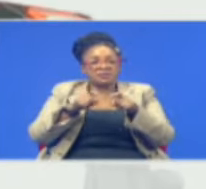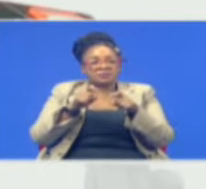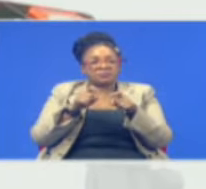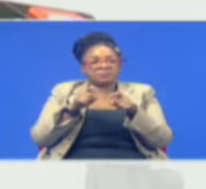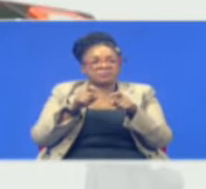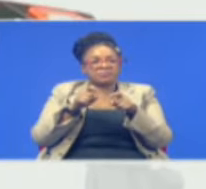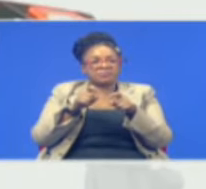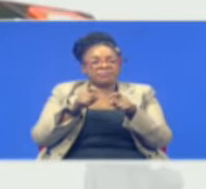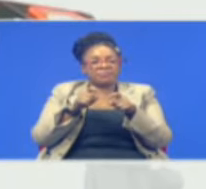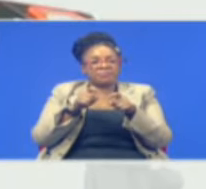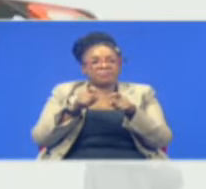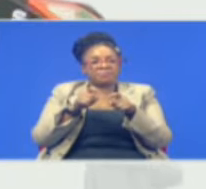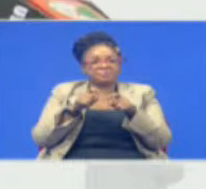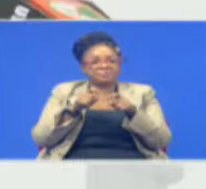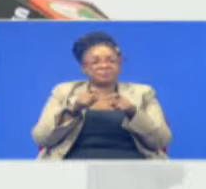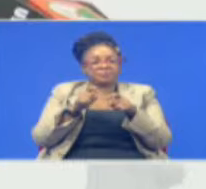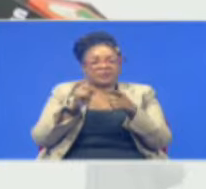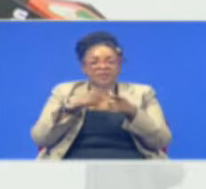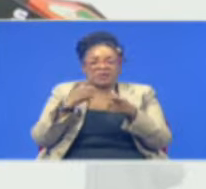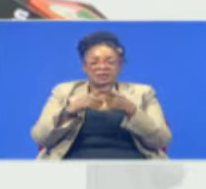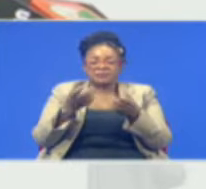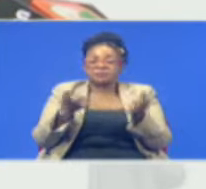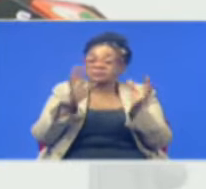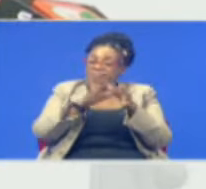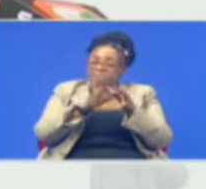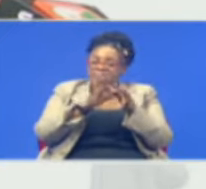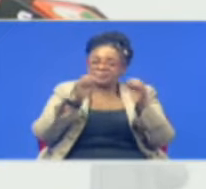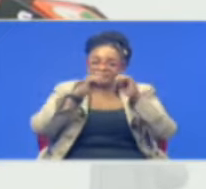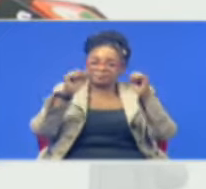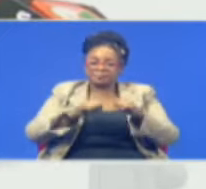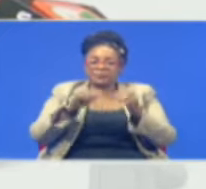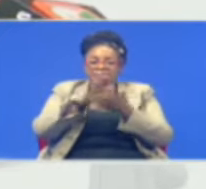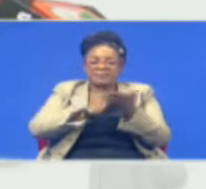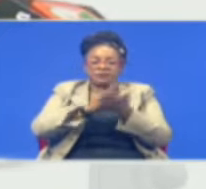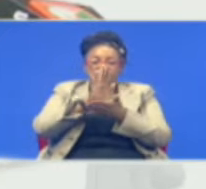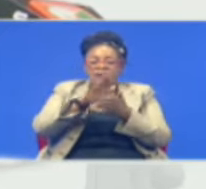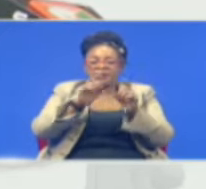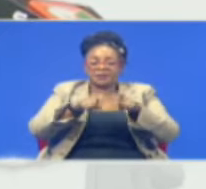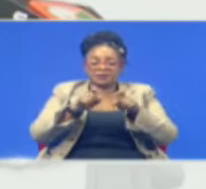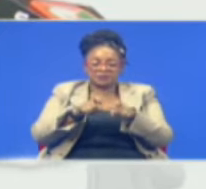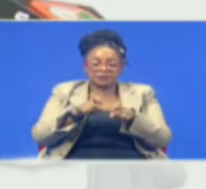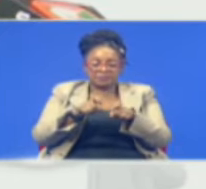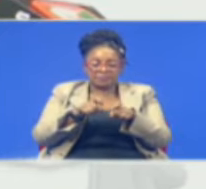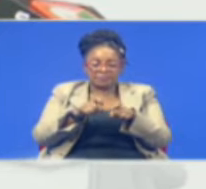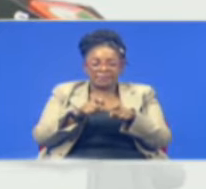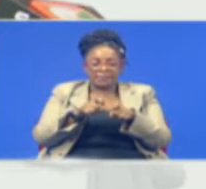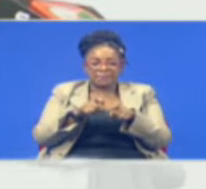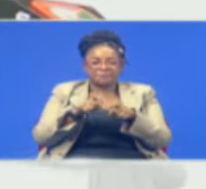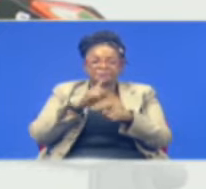and they log on into a system based on their needs, and they